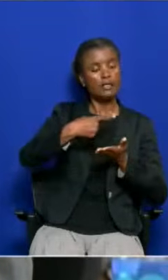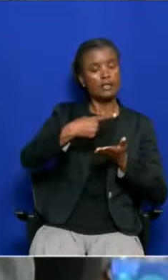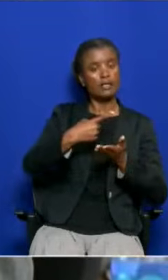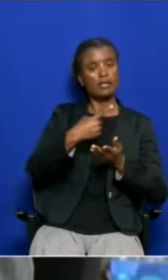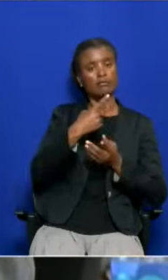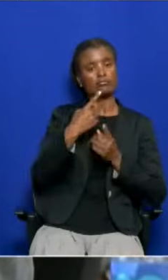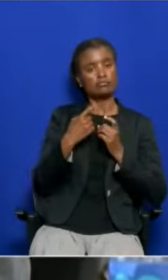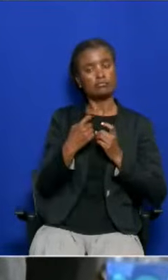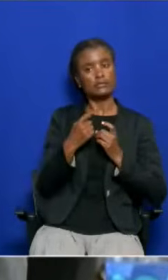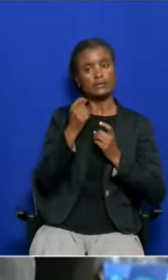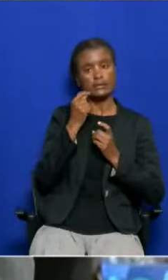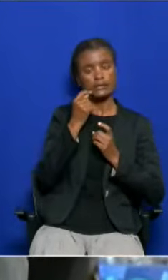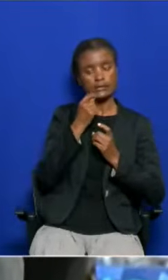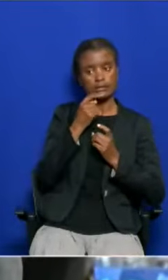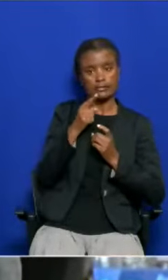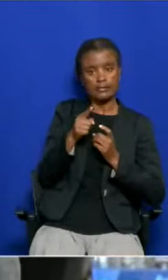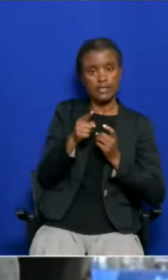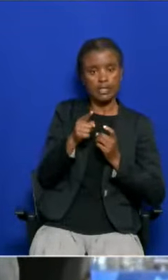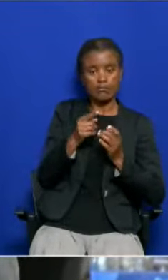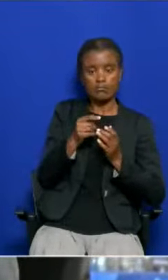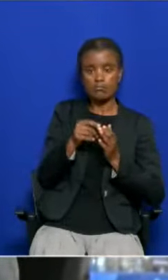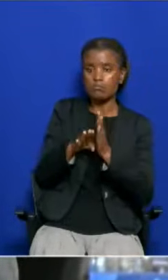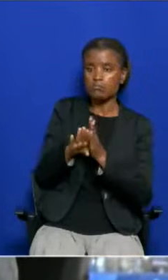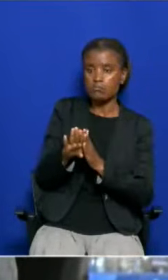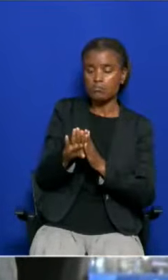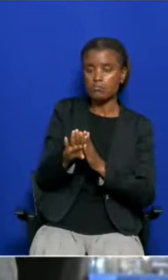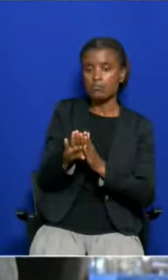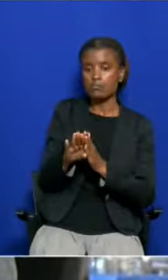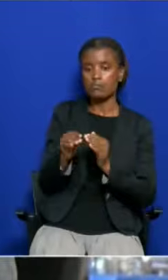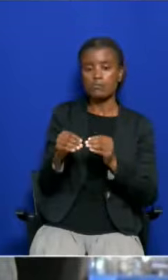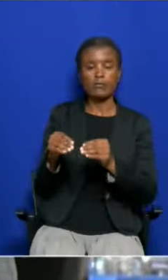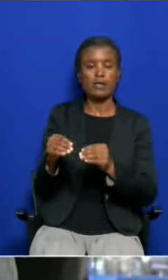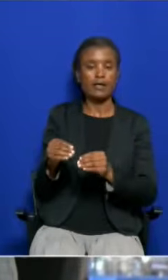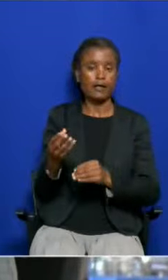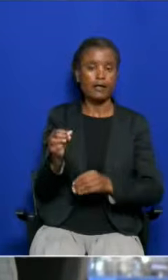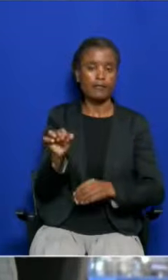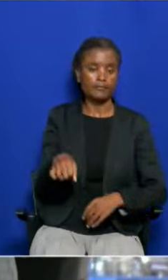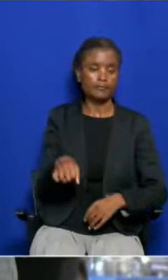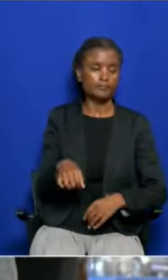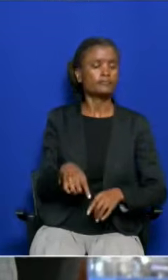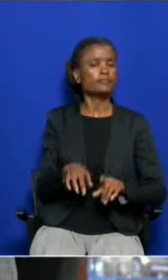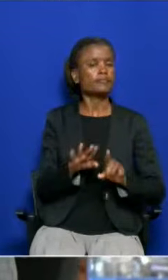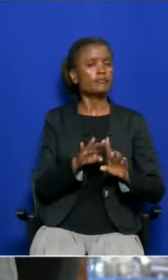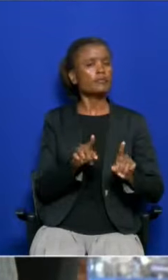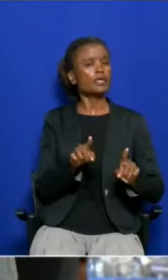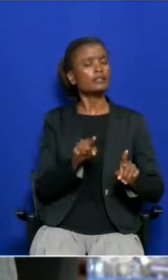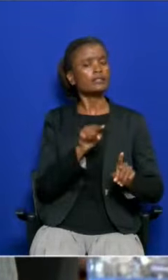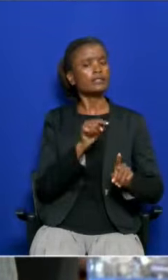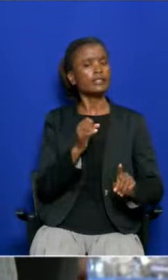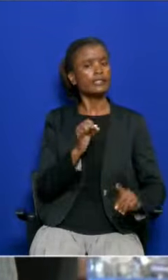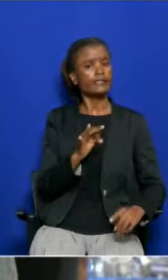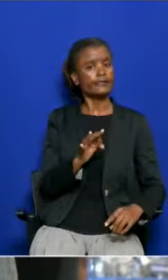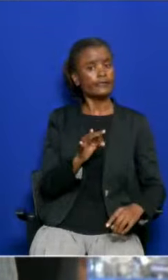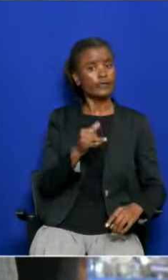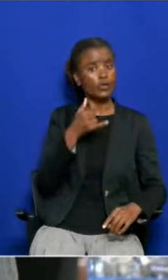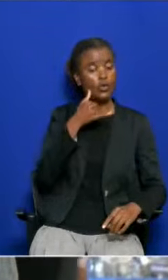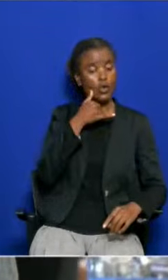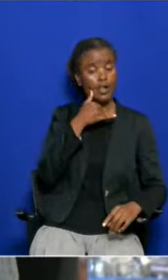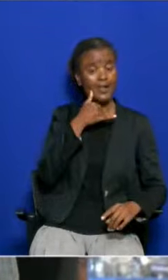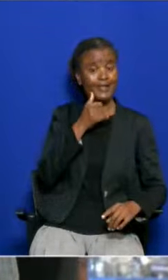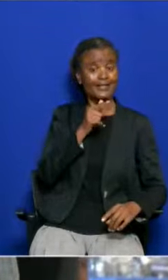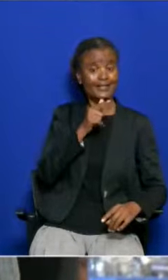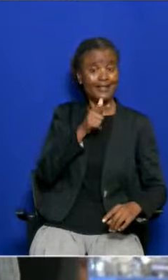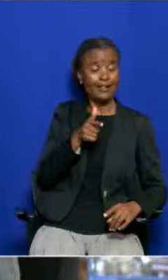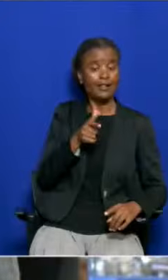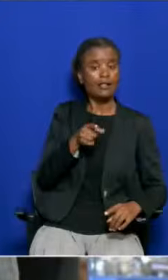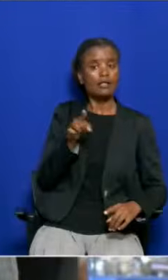But if all he did in that call was to tell you that there's now going to be progress because the minister has